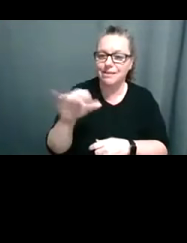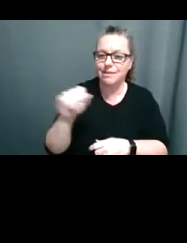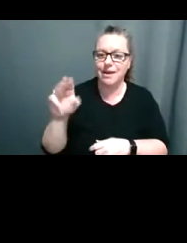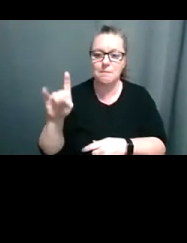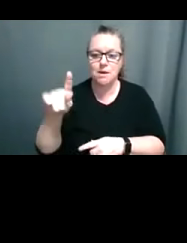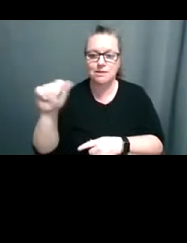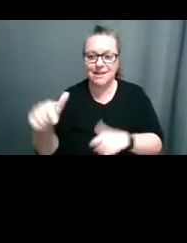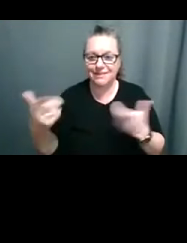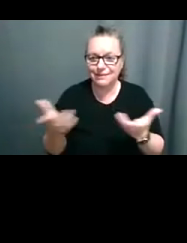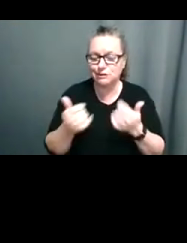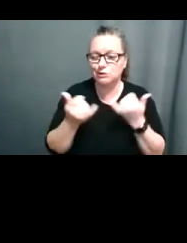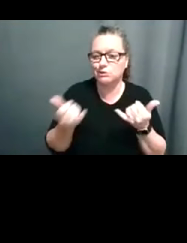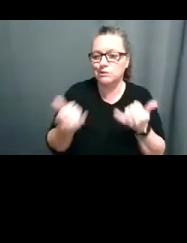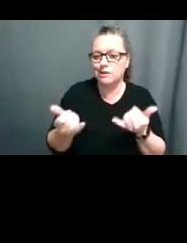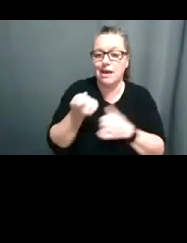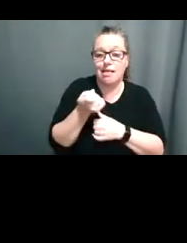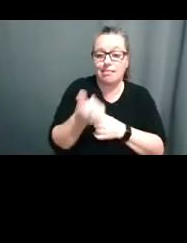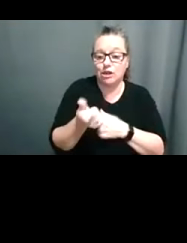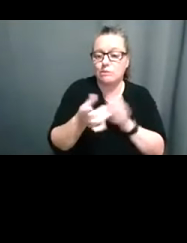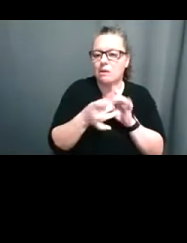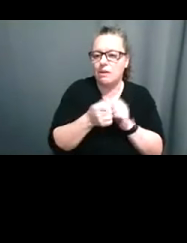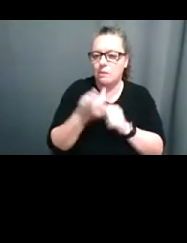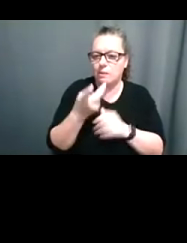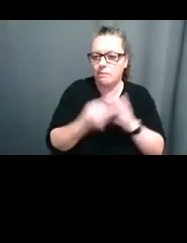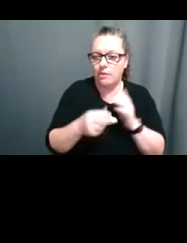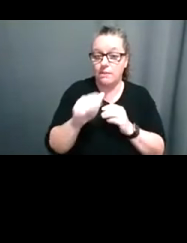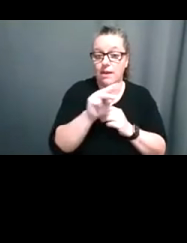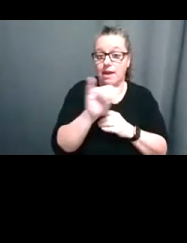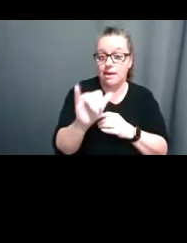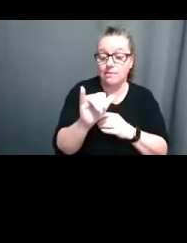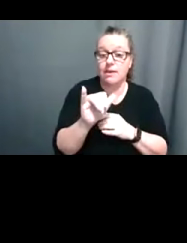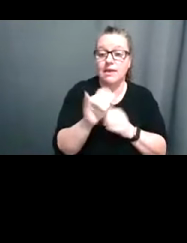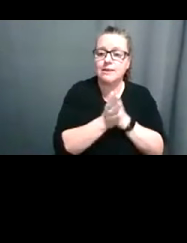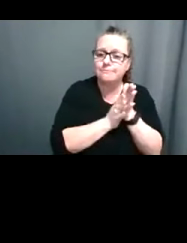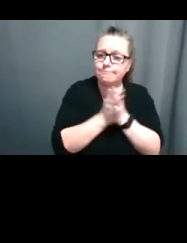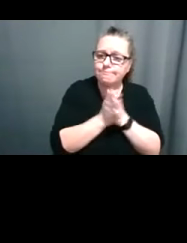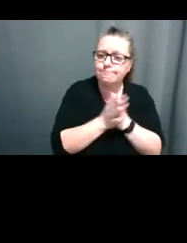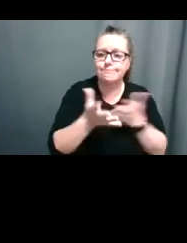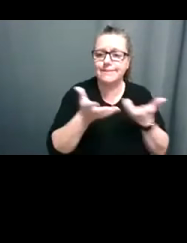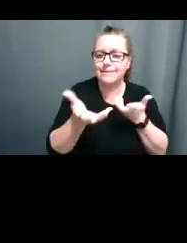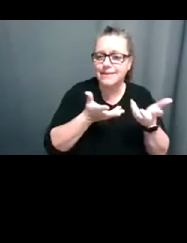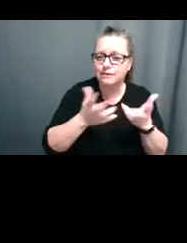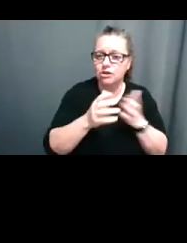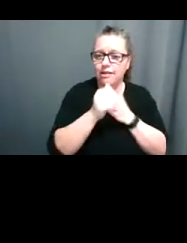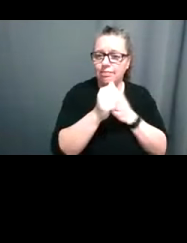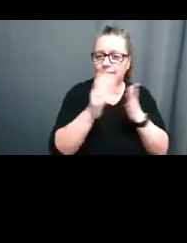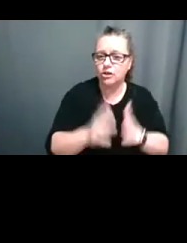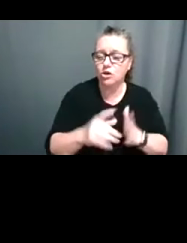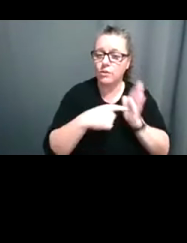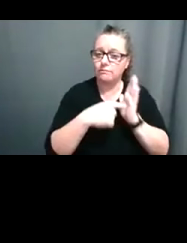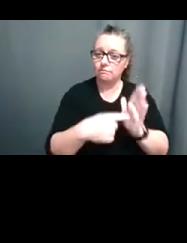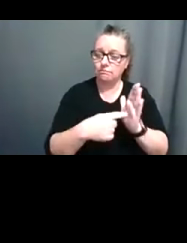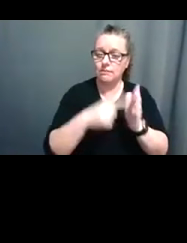us today. A little bit about both of them. Amy is an authentic, passionate, and engaging leader with a demonstrated